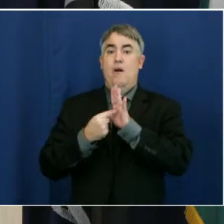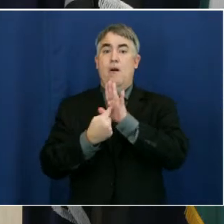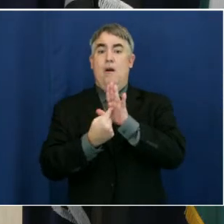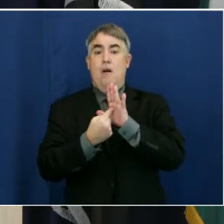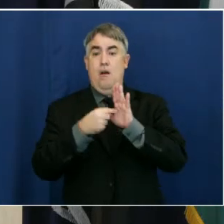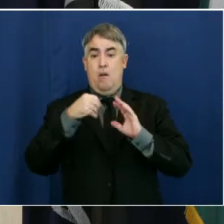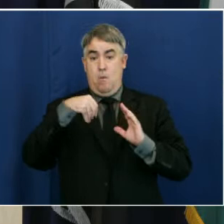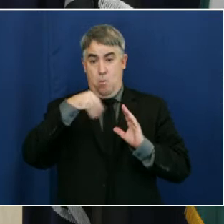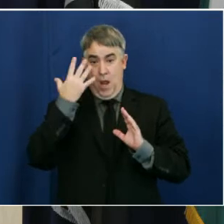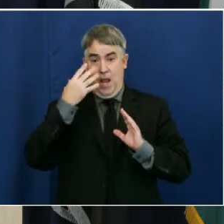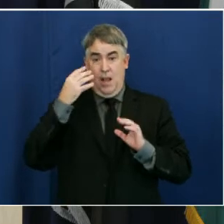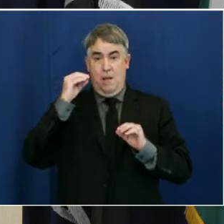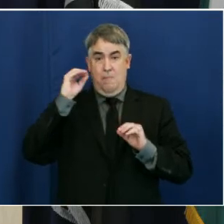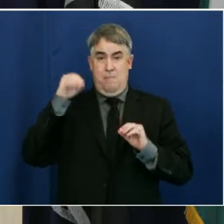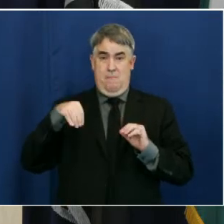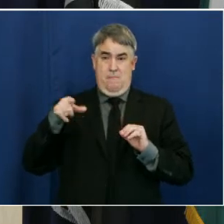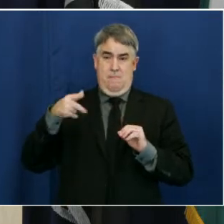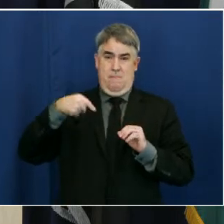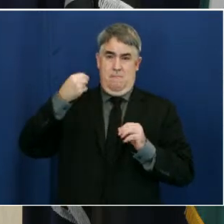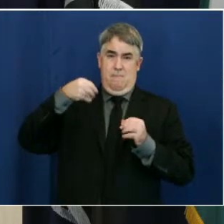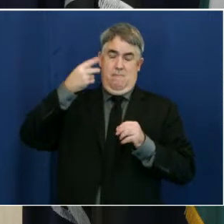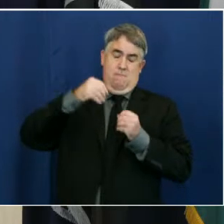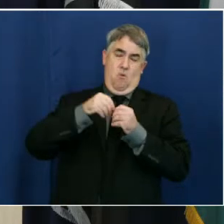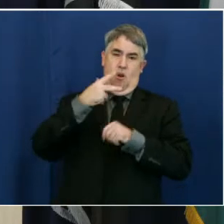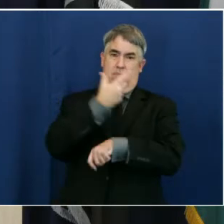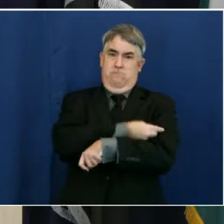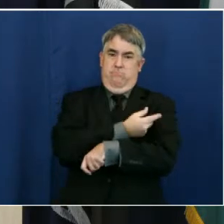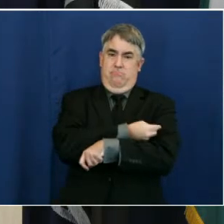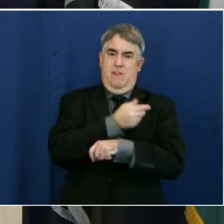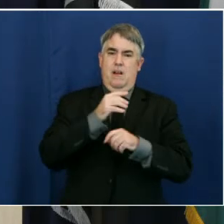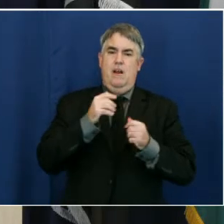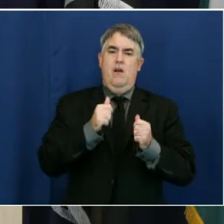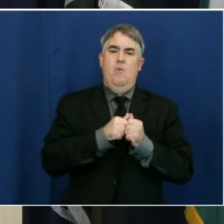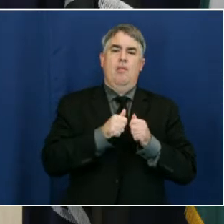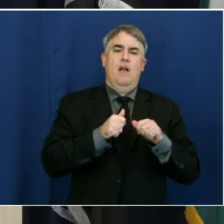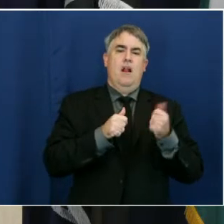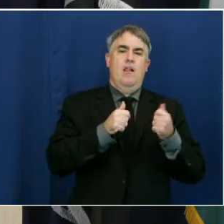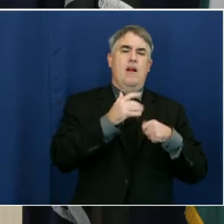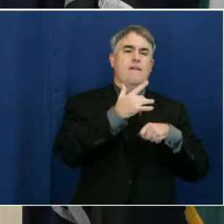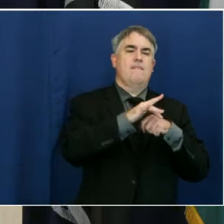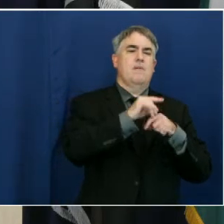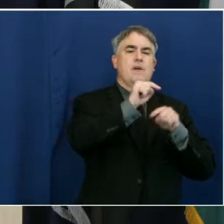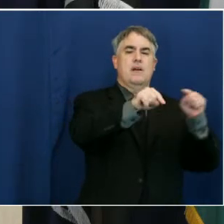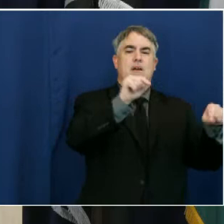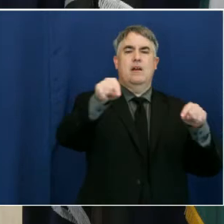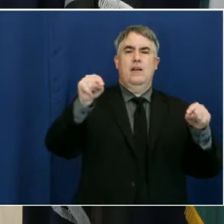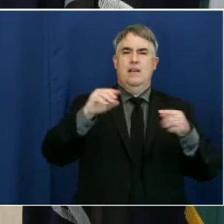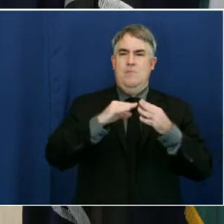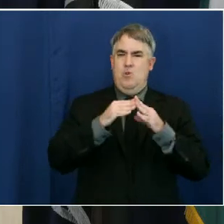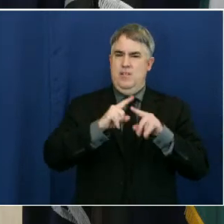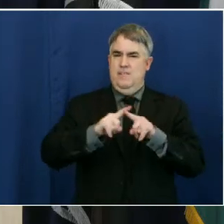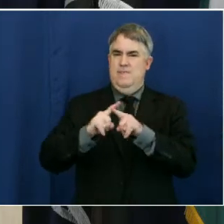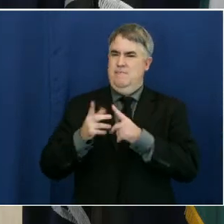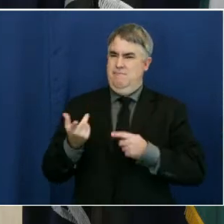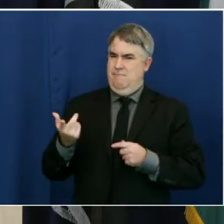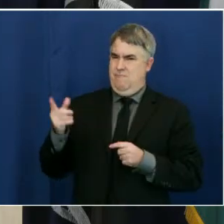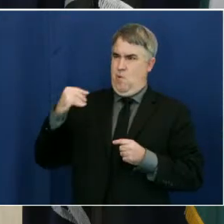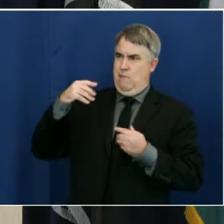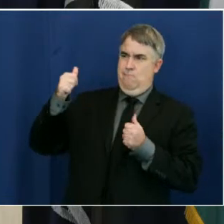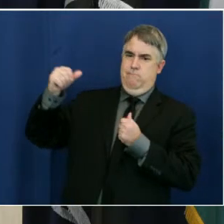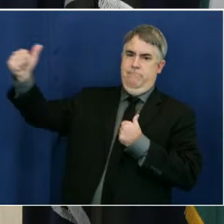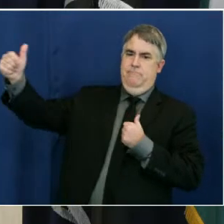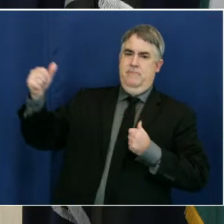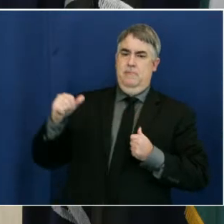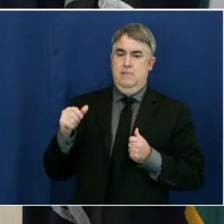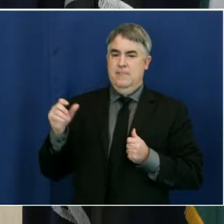virus has been pretty prevalent in the South Bay and Latino communities. Yeah, and we think about that a lot, Brandon, in terms of responding based on